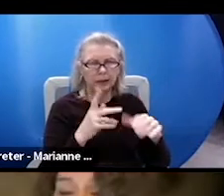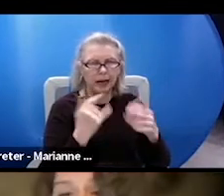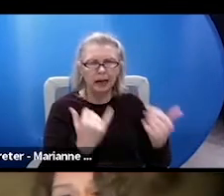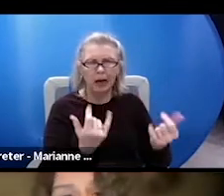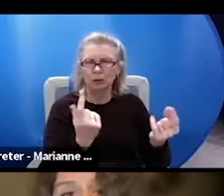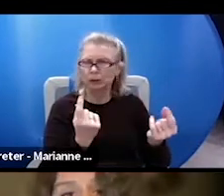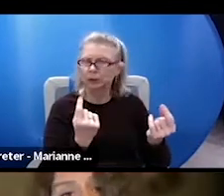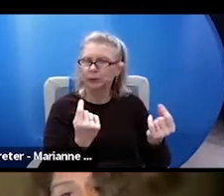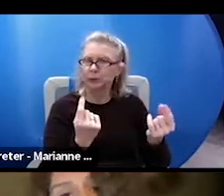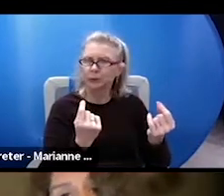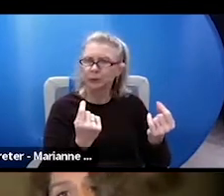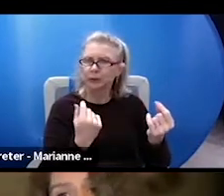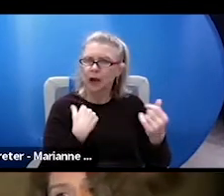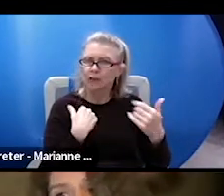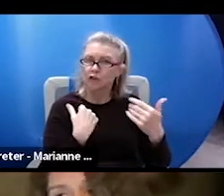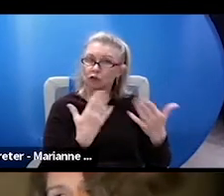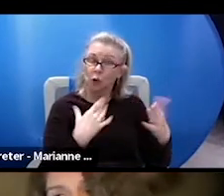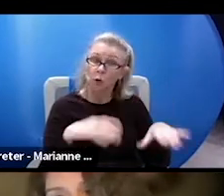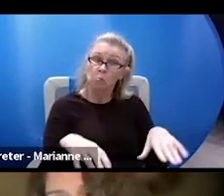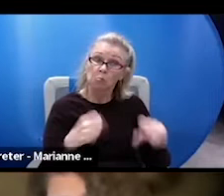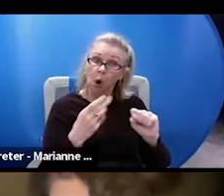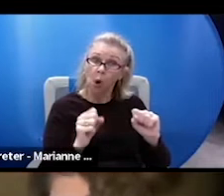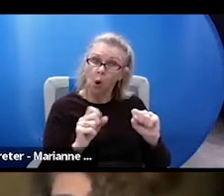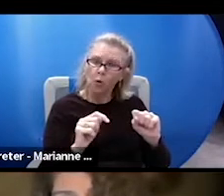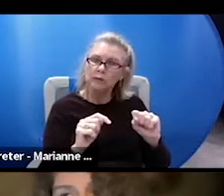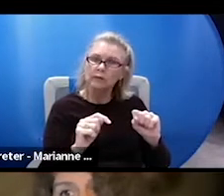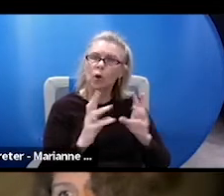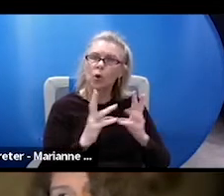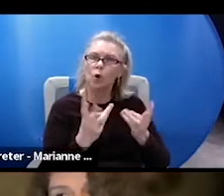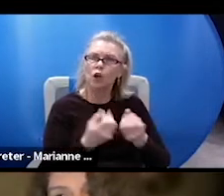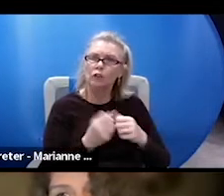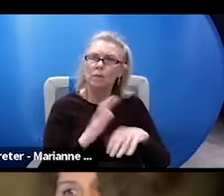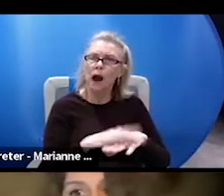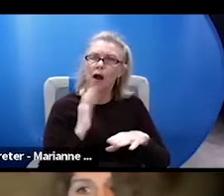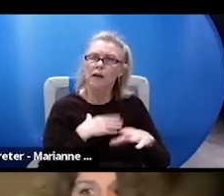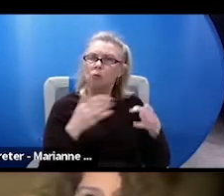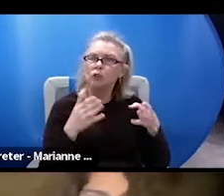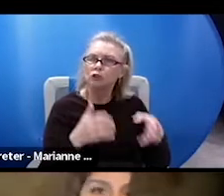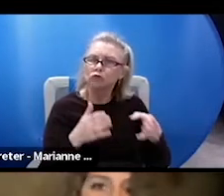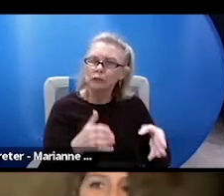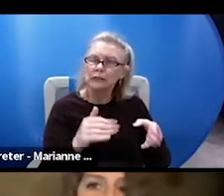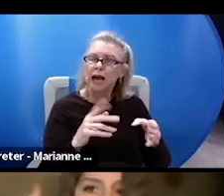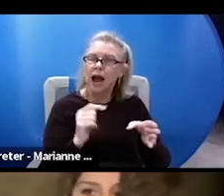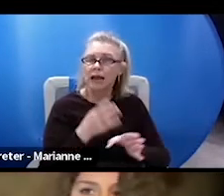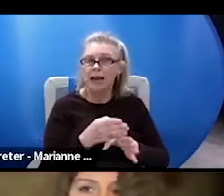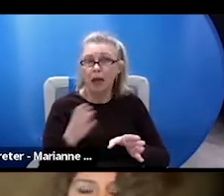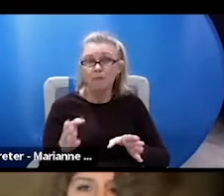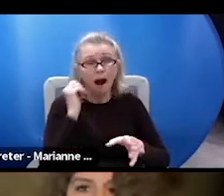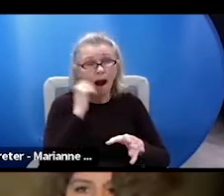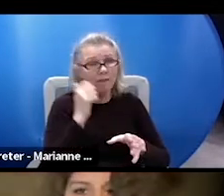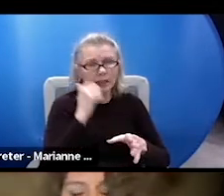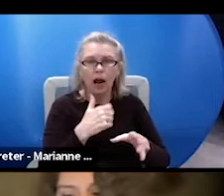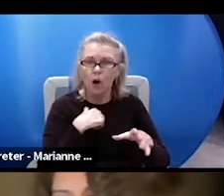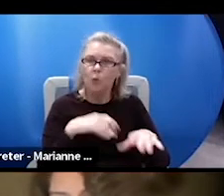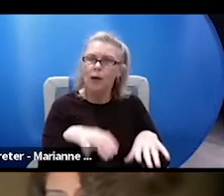And I suggested that we host the workshop on our street at our neighbors. And every day we held the workshop